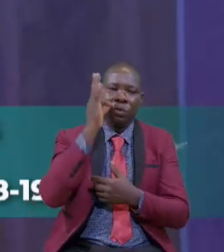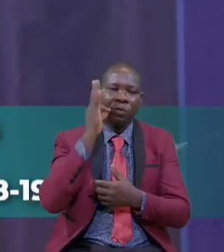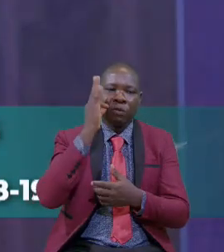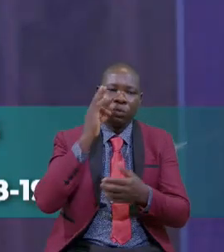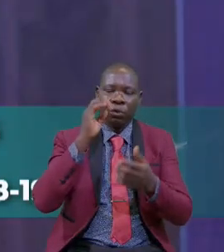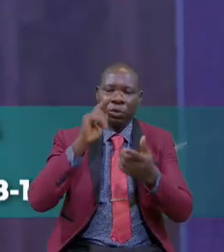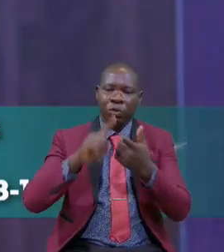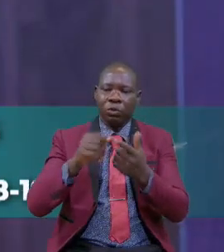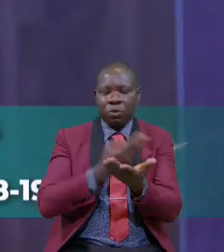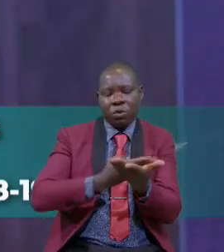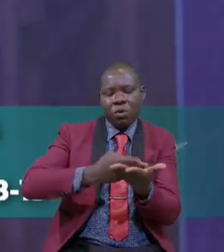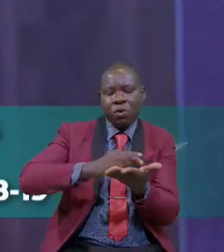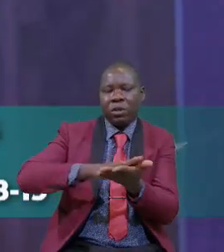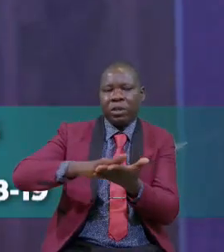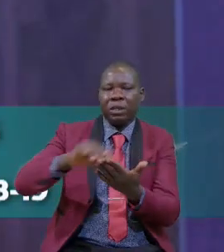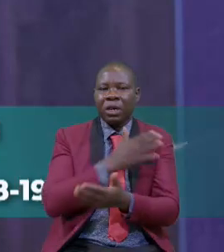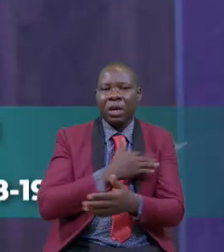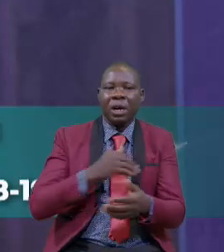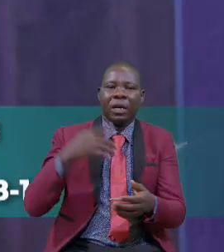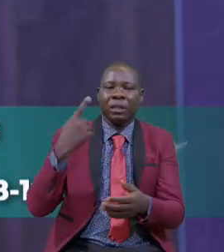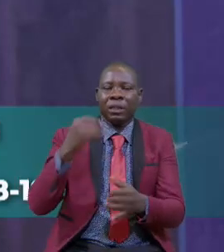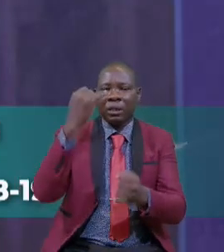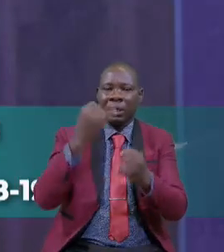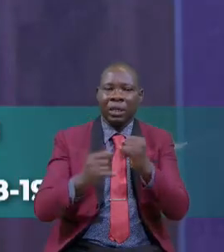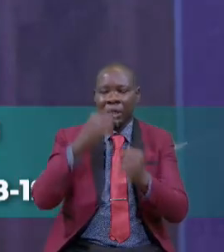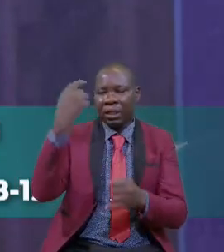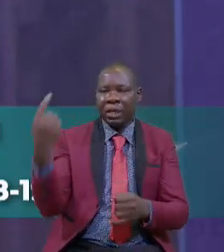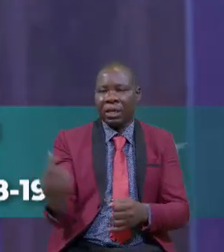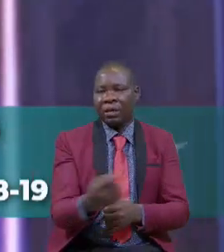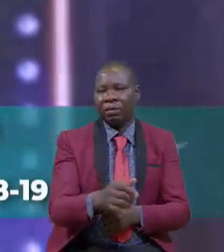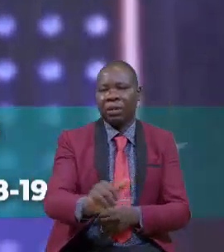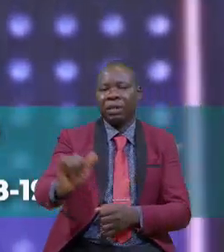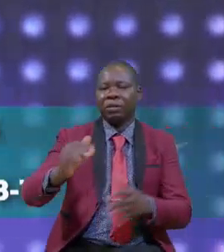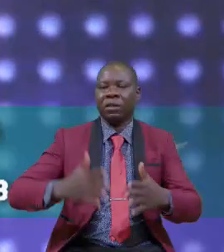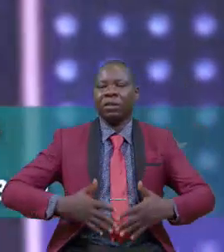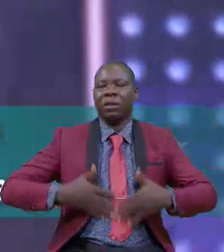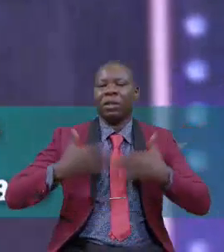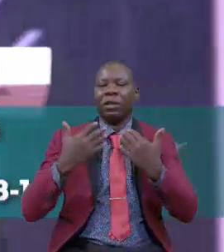holiness and the end everlasting life.